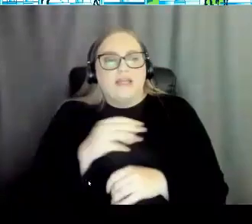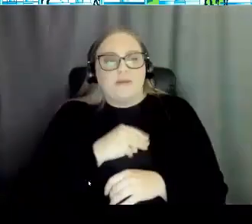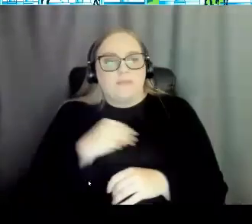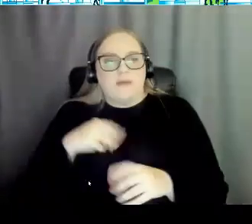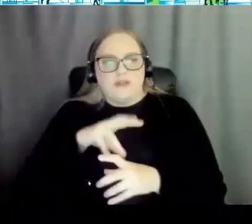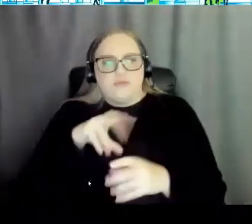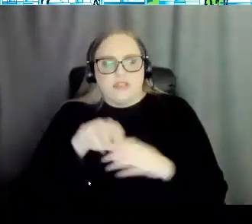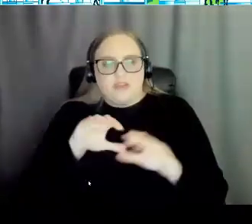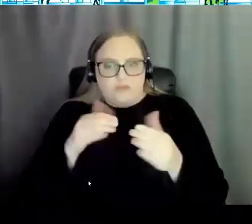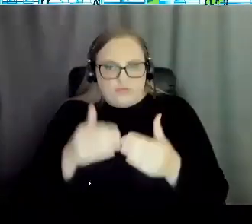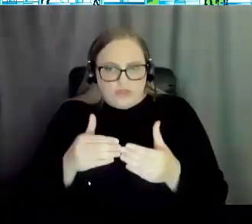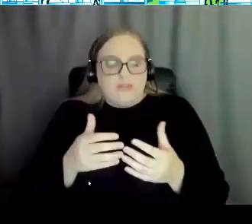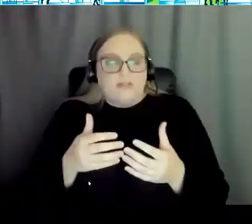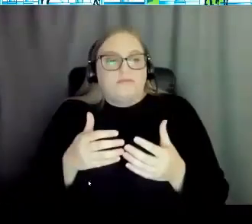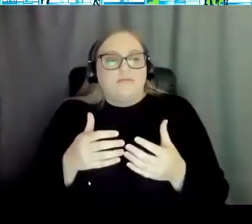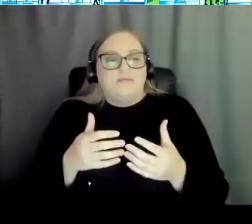to engage